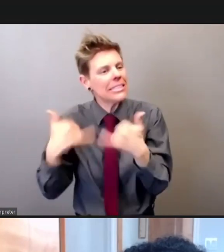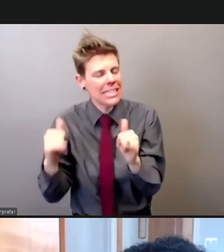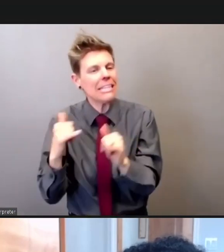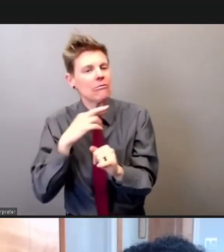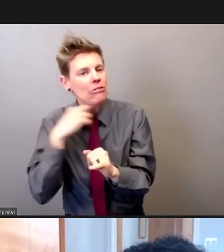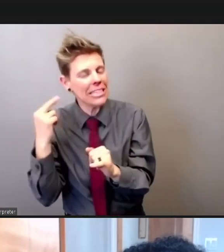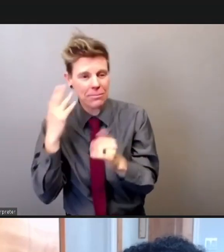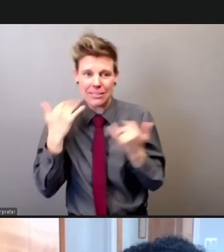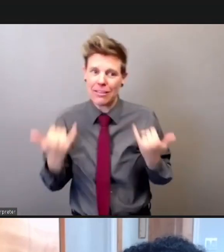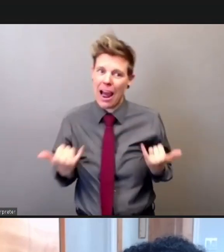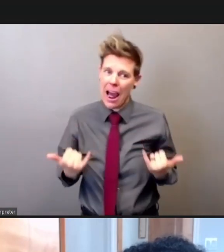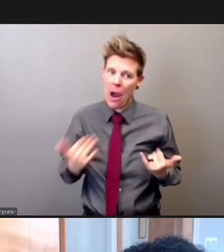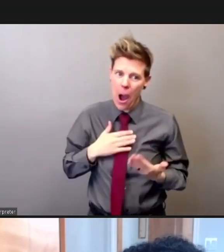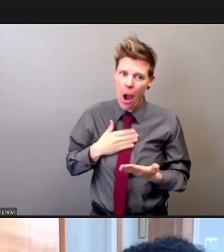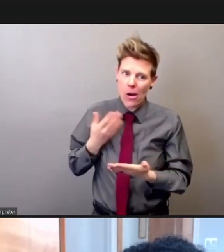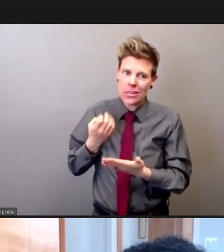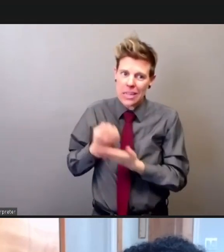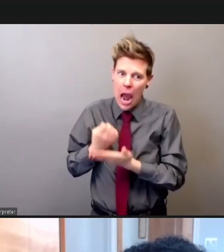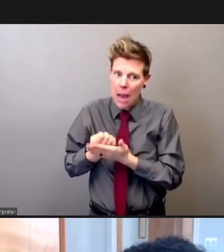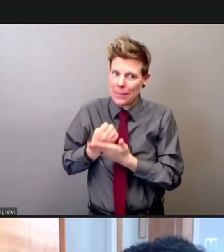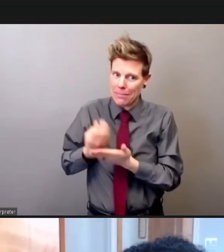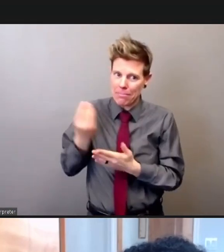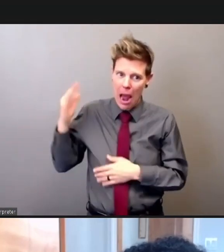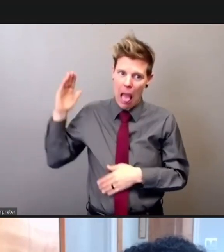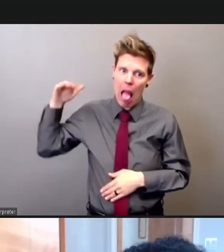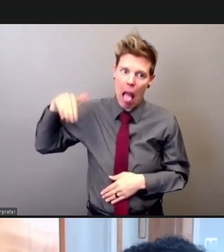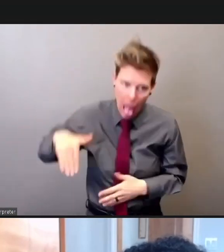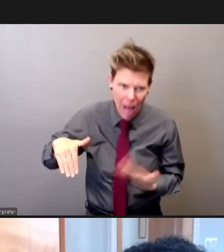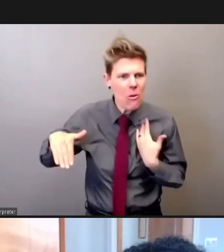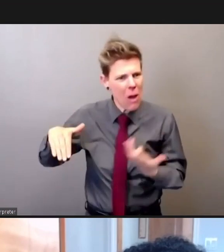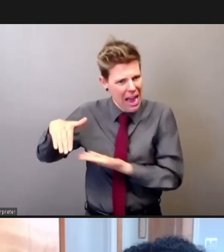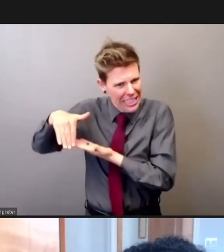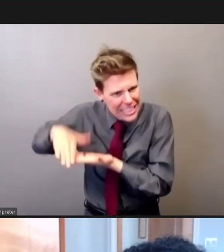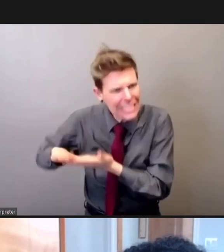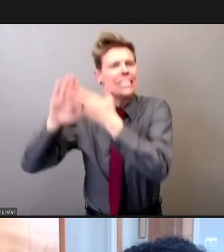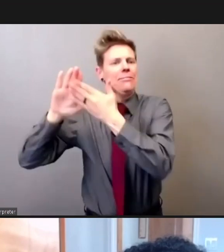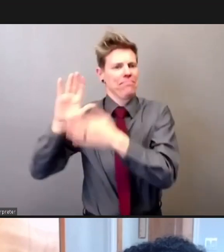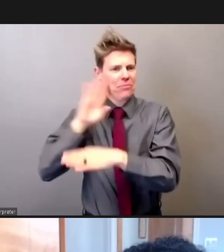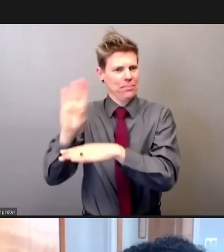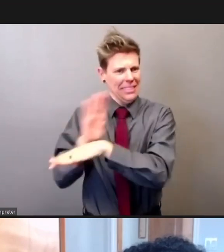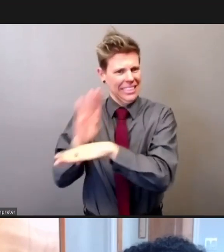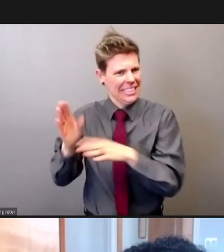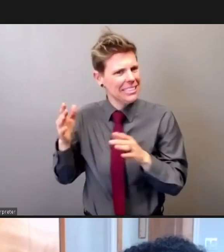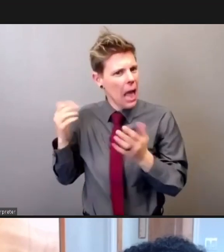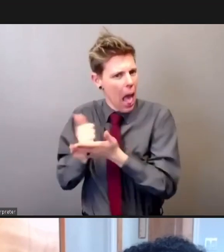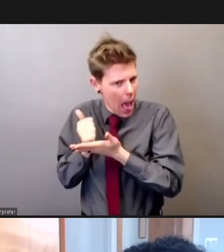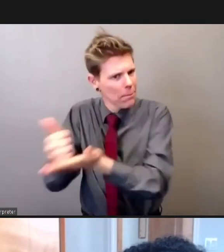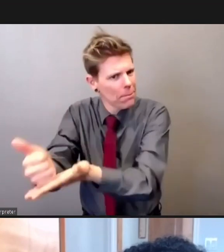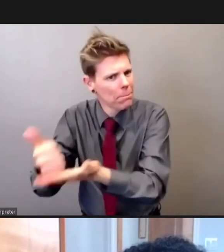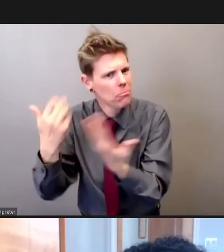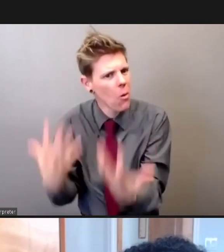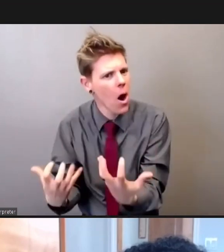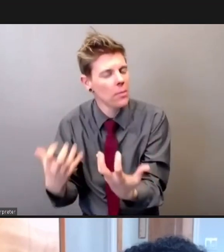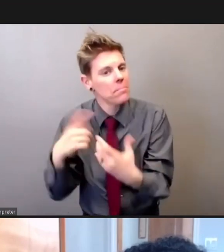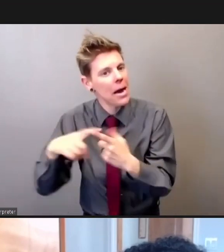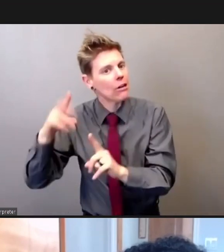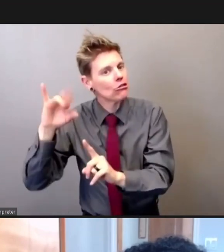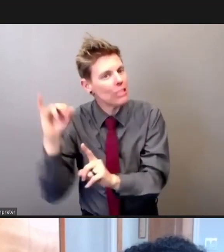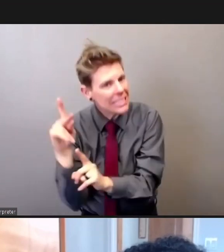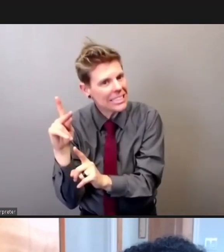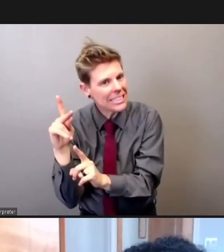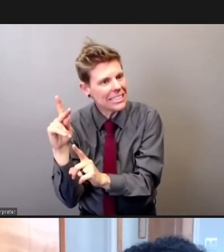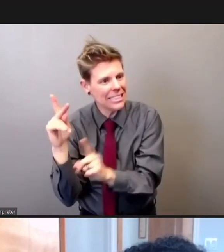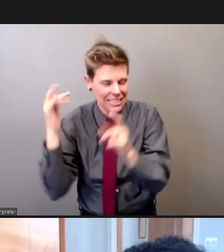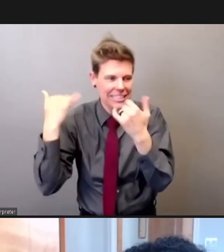where you end. It was the best way to describe a goal so that we know we can